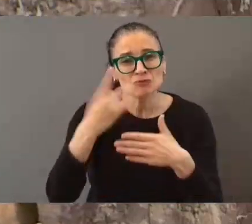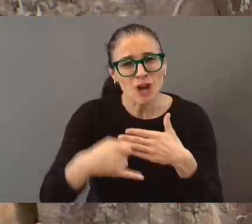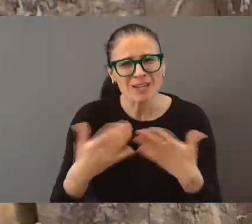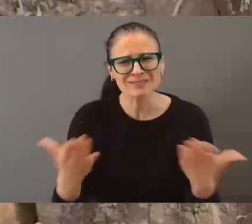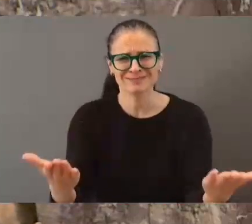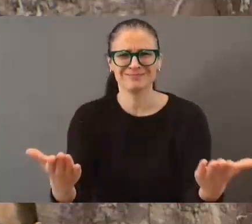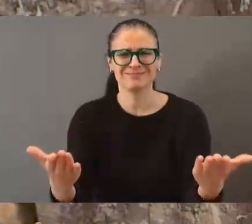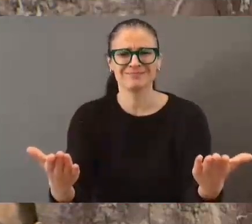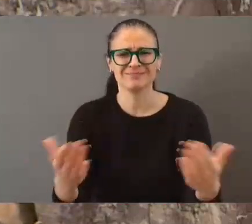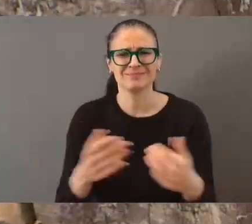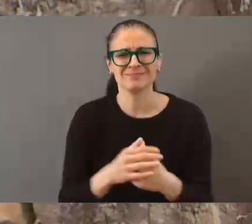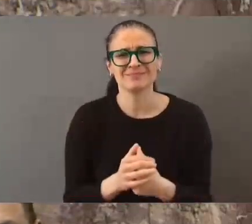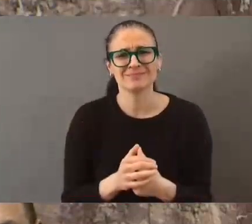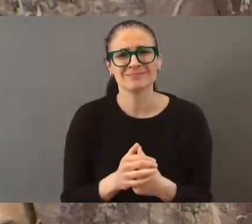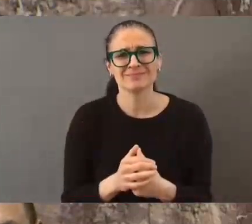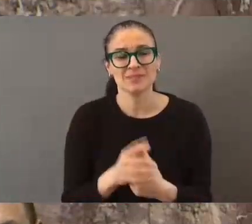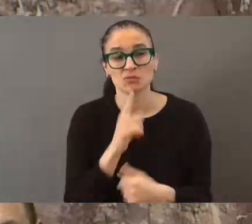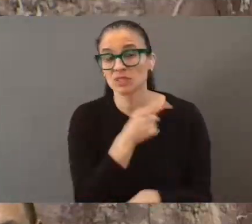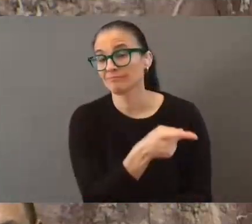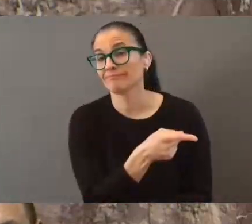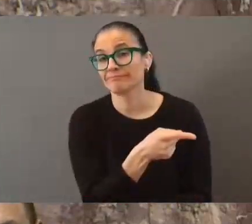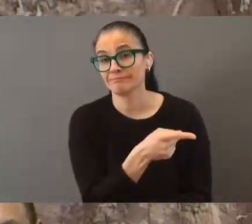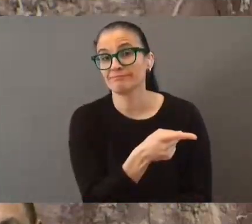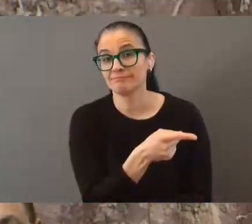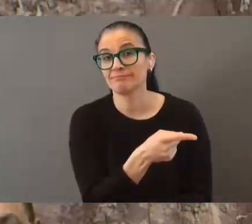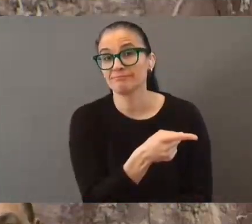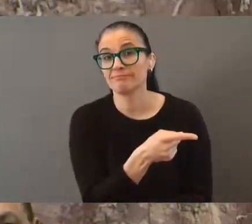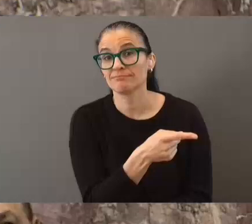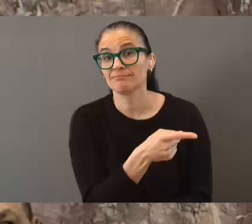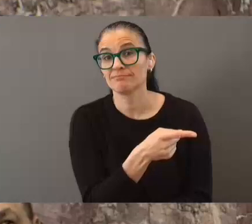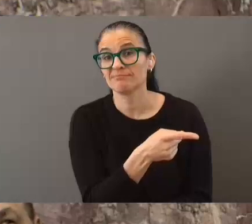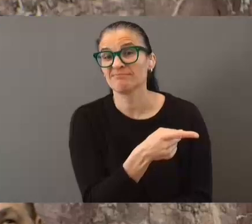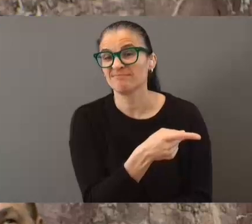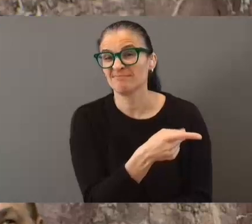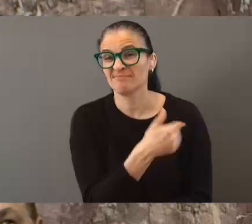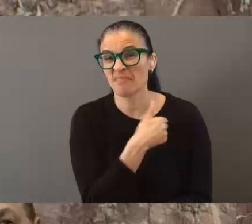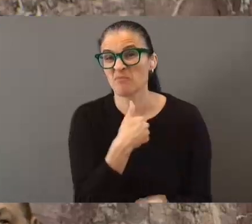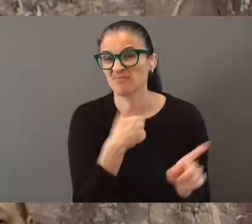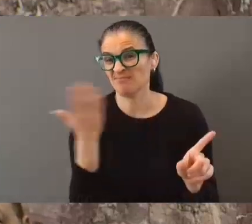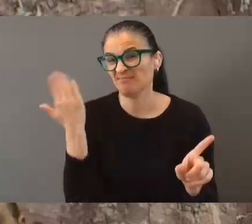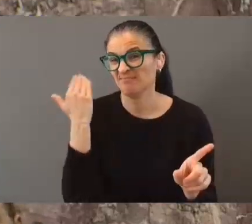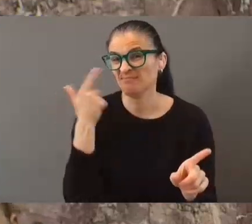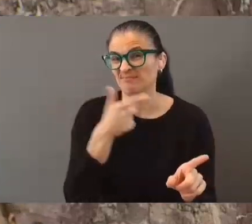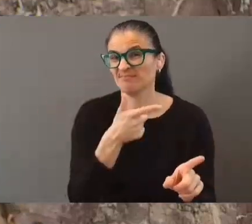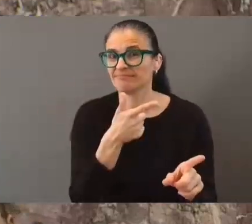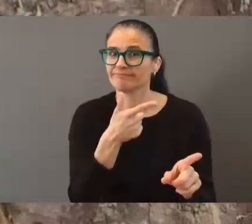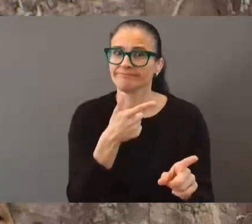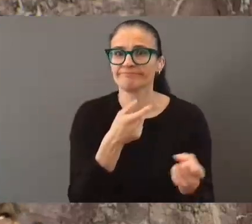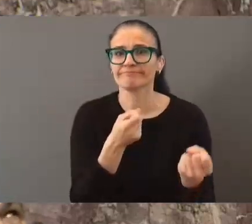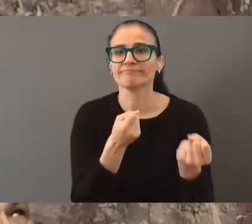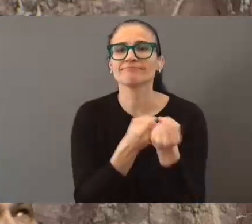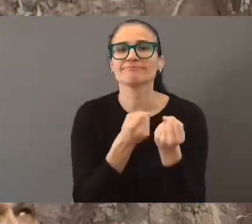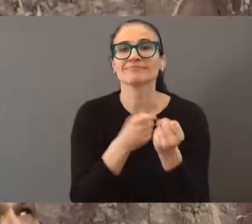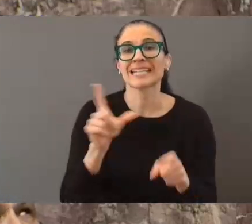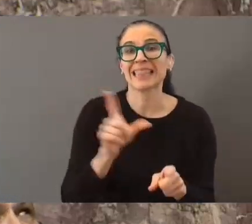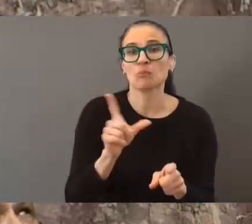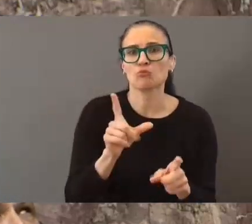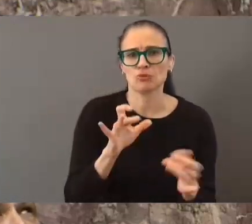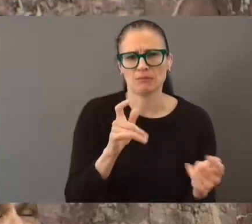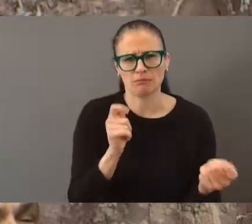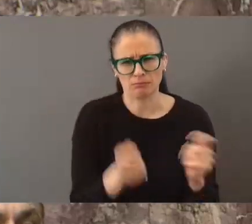he converted, Honourable Speaker, and he'll know how successful his party